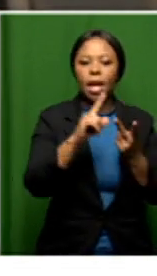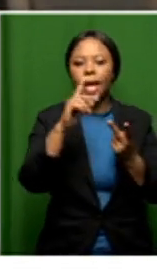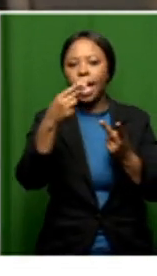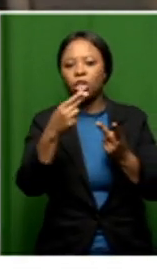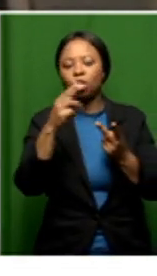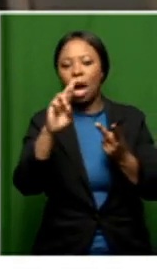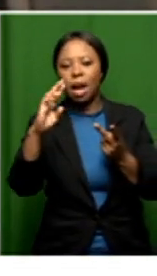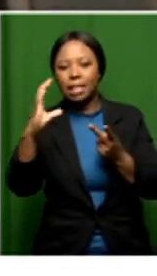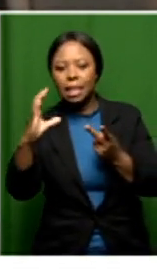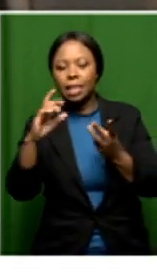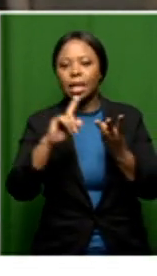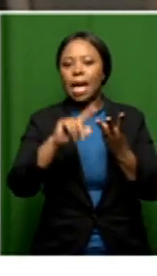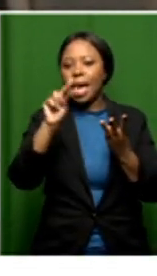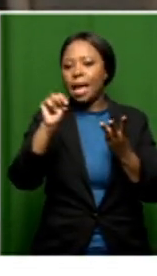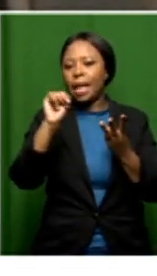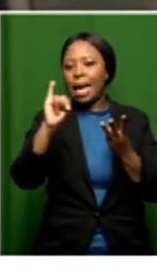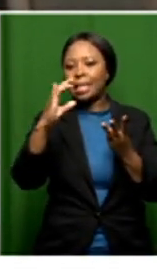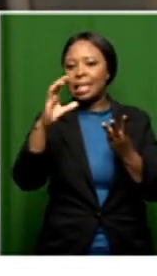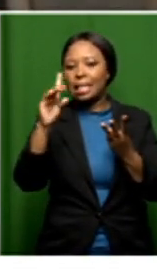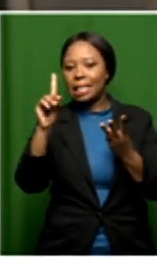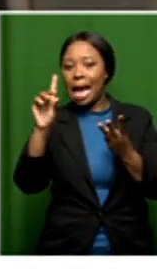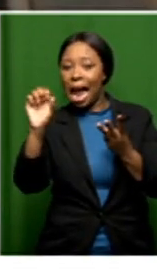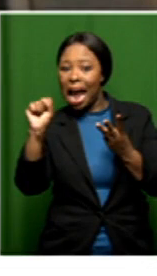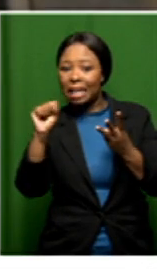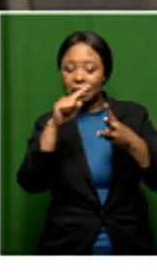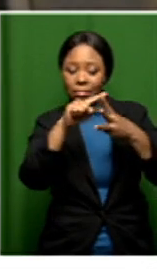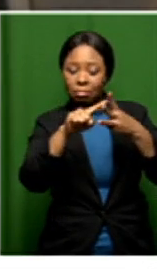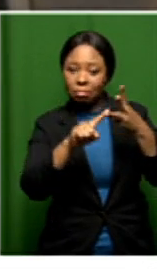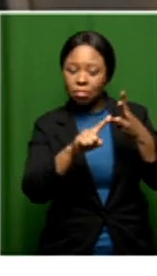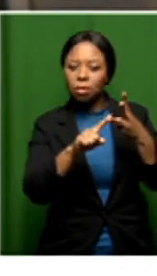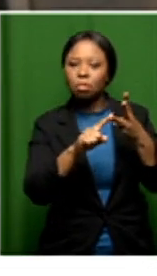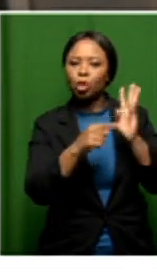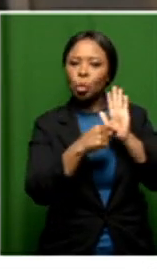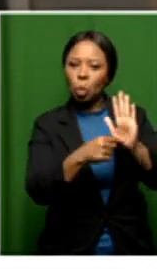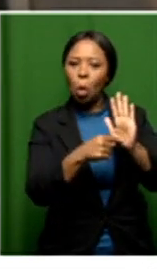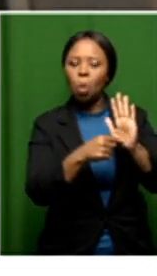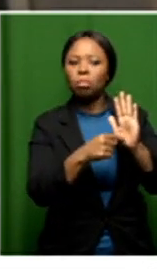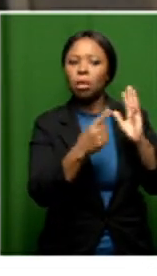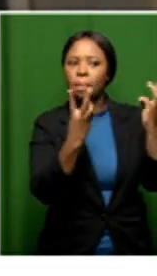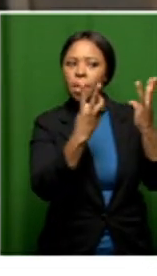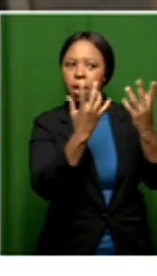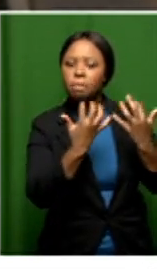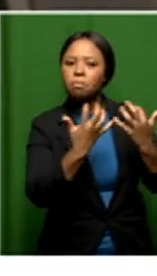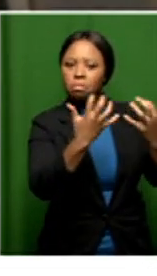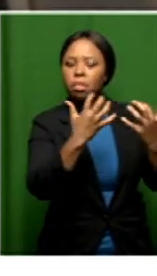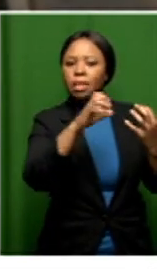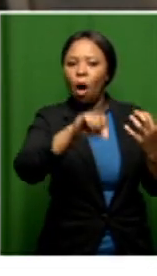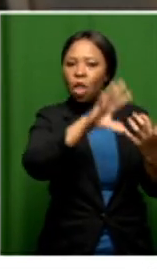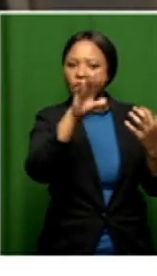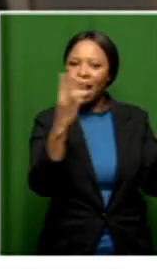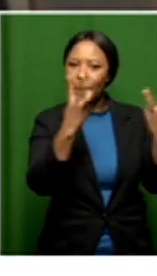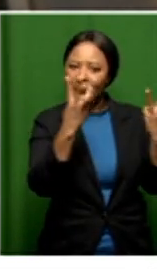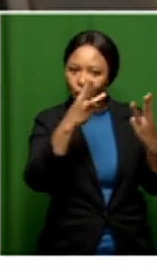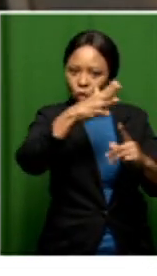whether it's been NICDS, shows that a large number of our population, over 70% of the